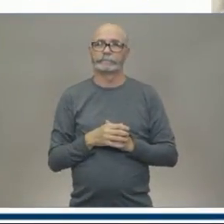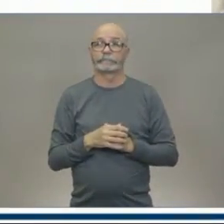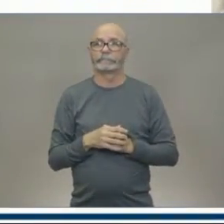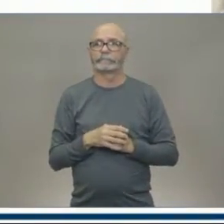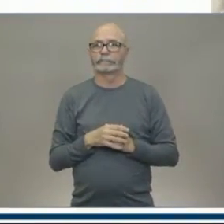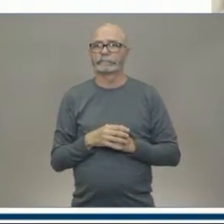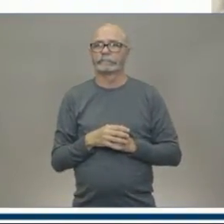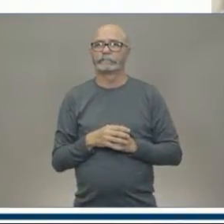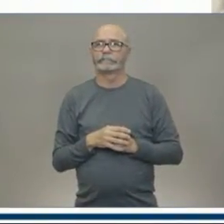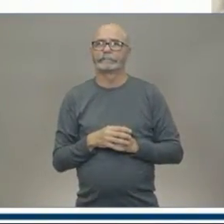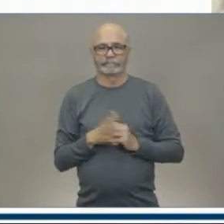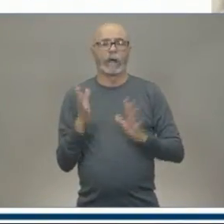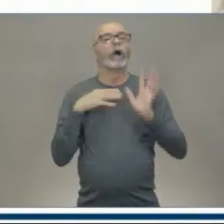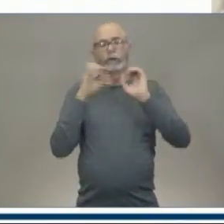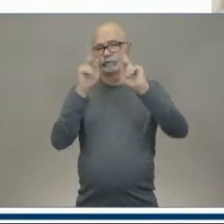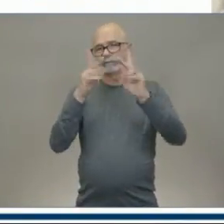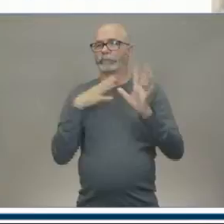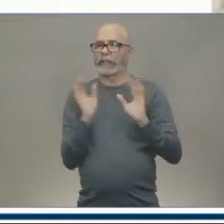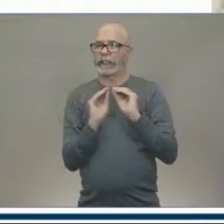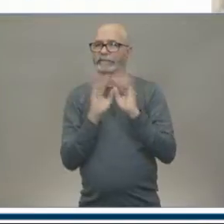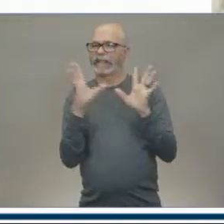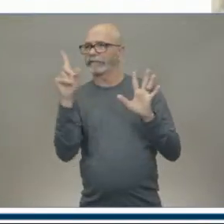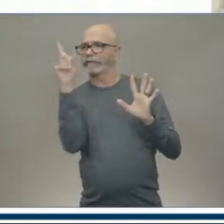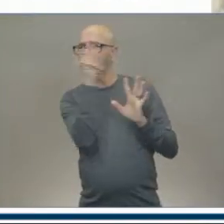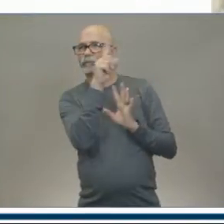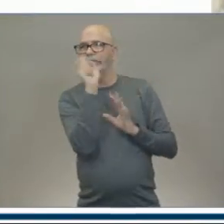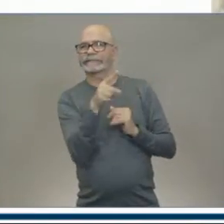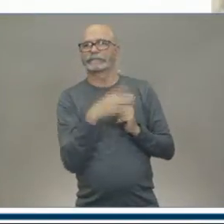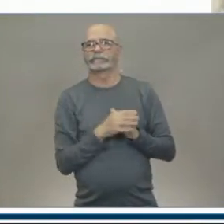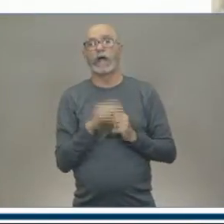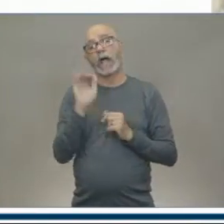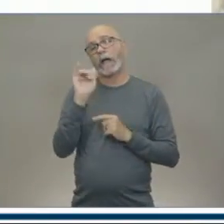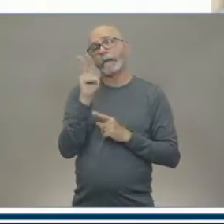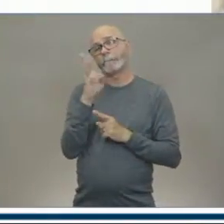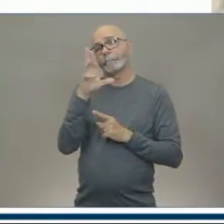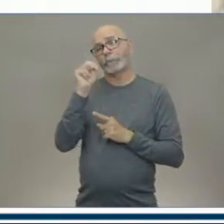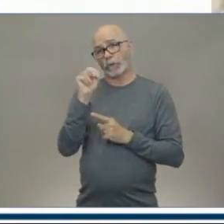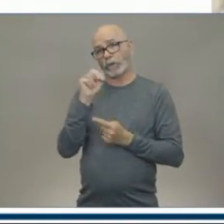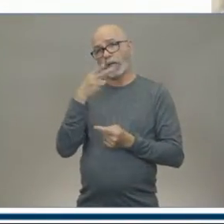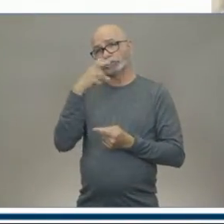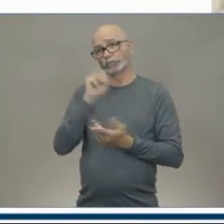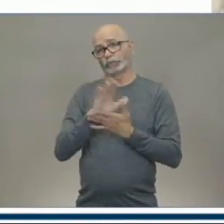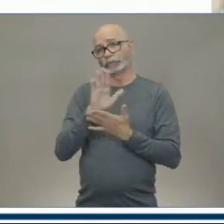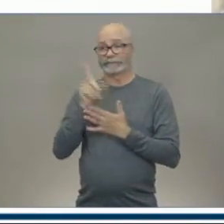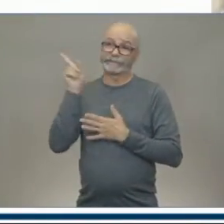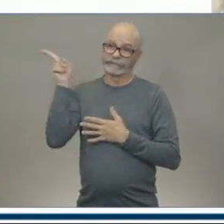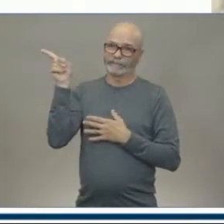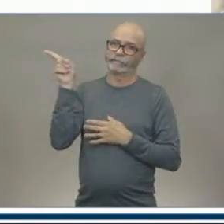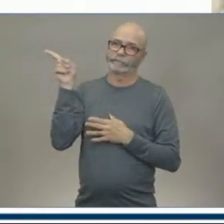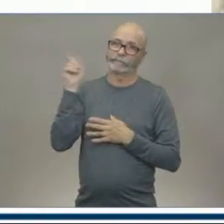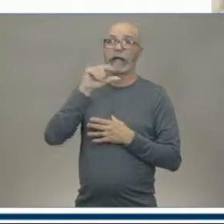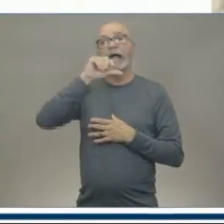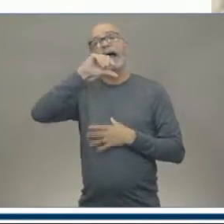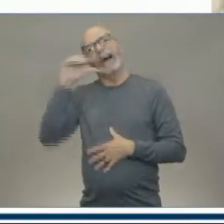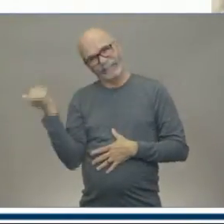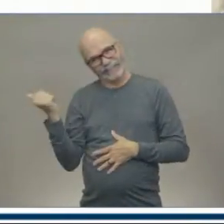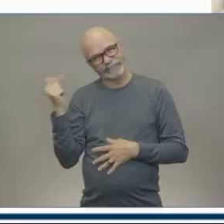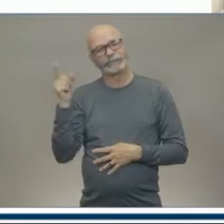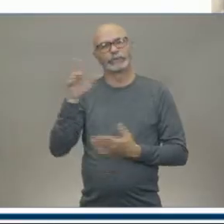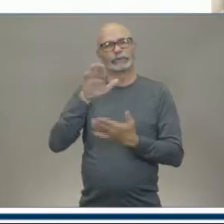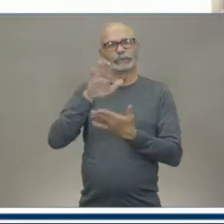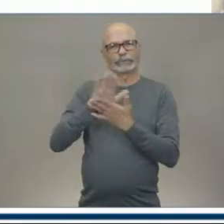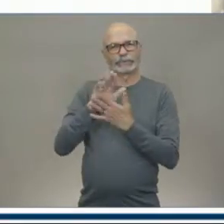wanted to be clear. The case connected to Auburn Drive High School that was announced last night and that is in today's numbers, is